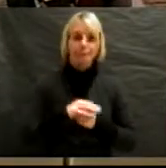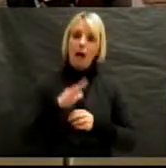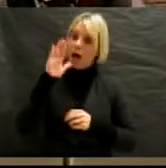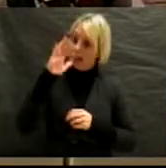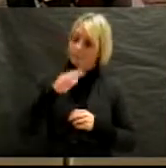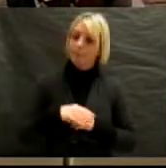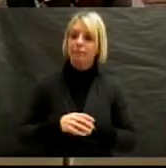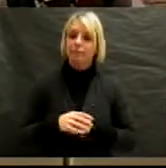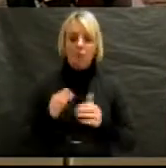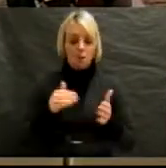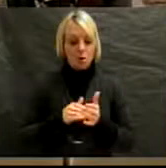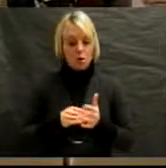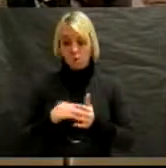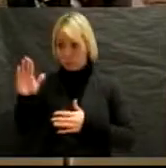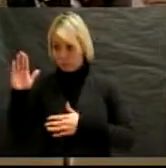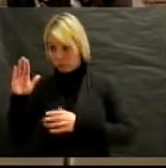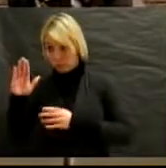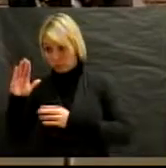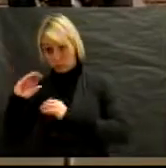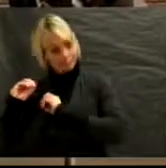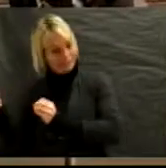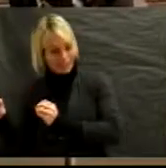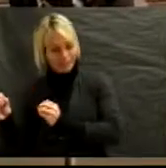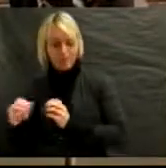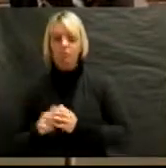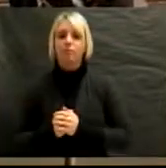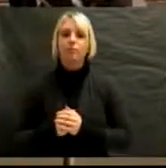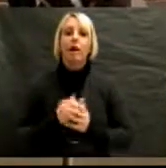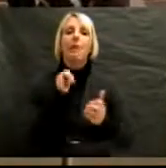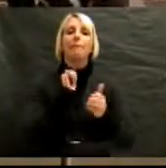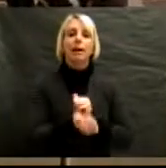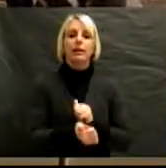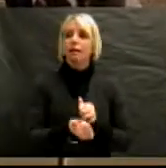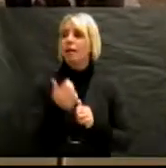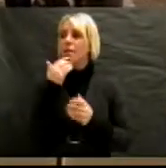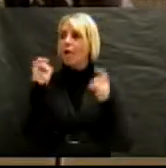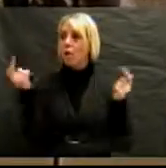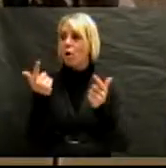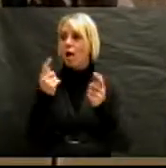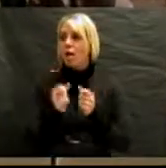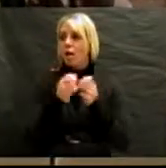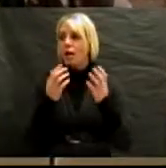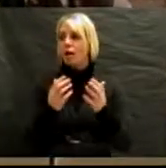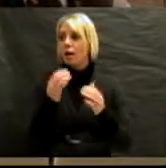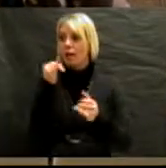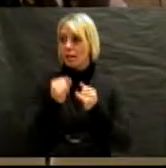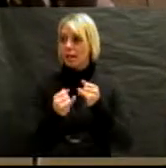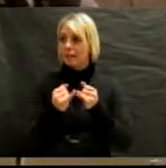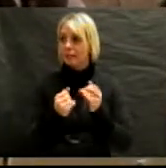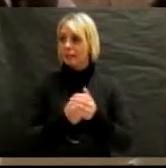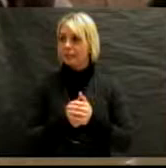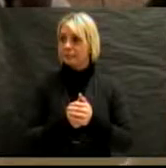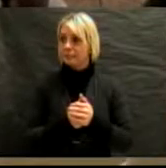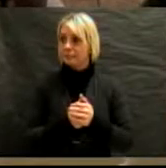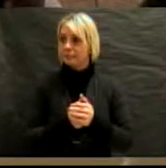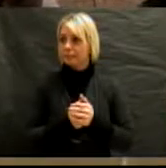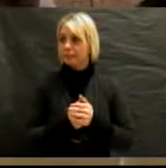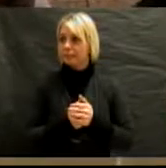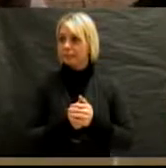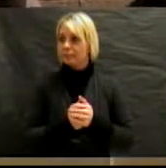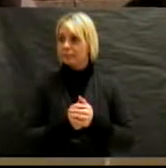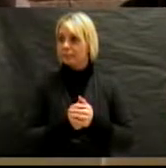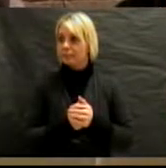Motion carries. Thank you all very much. Lastly, please, Before you adjourn, yes. I have one thing, if you